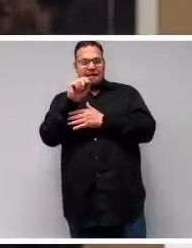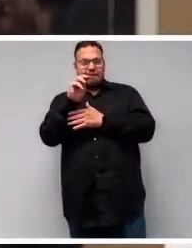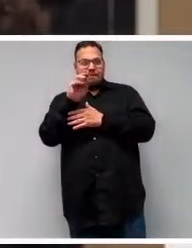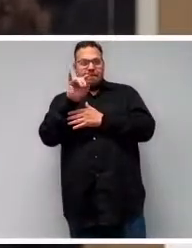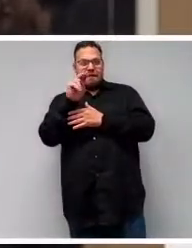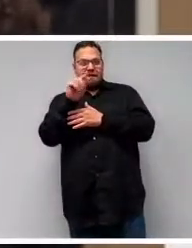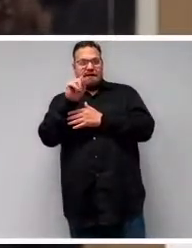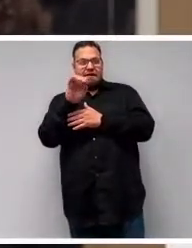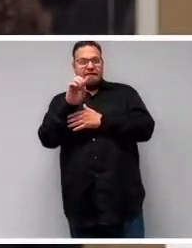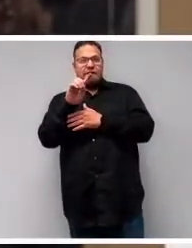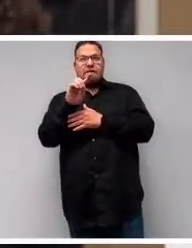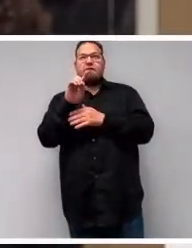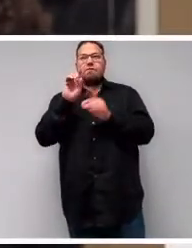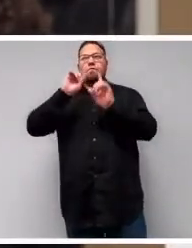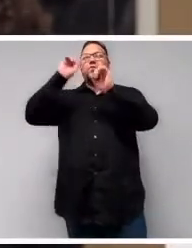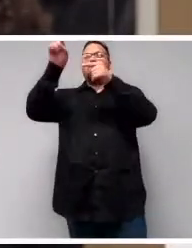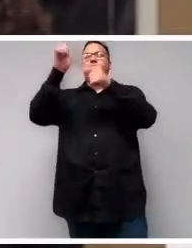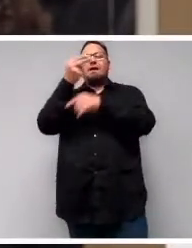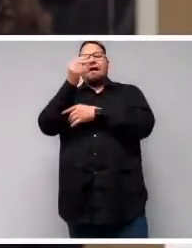taken to a hazmat site.